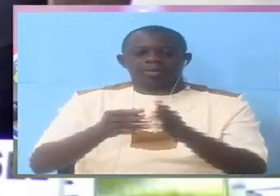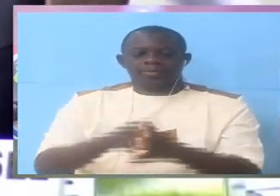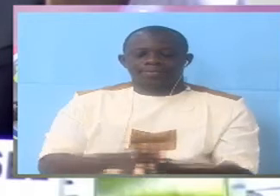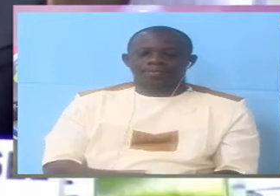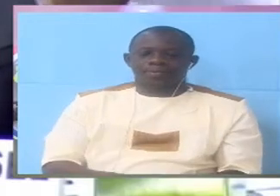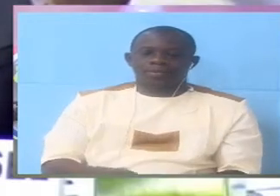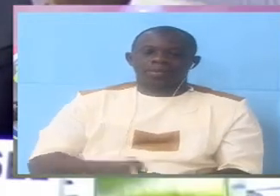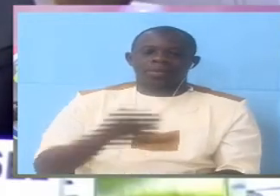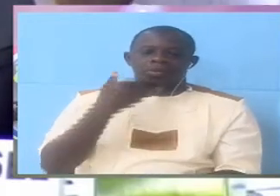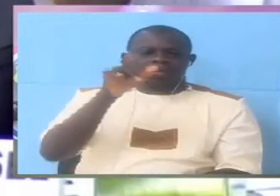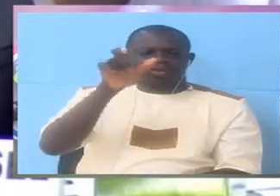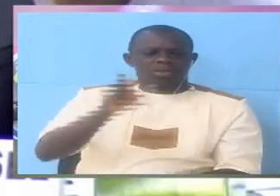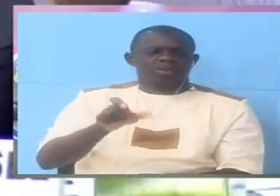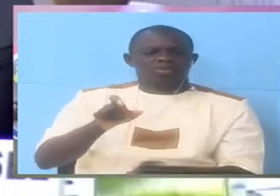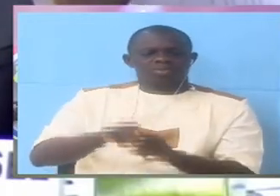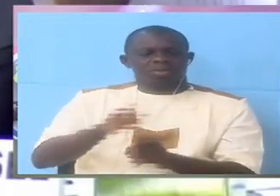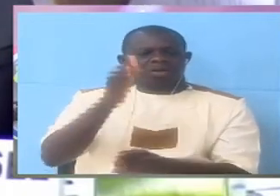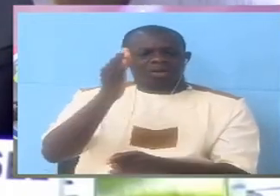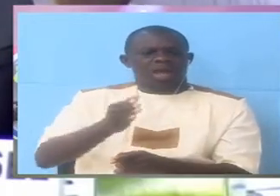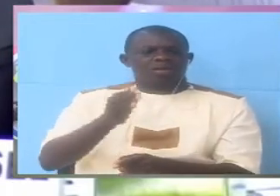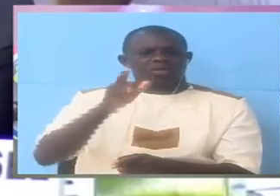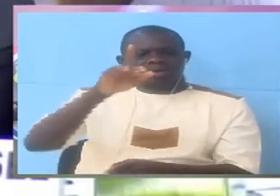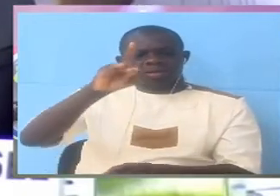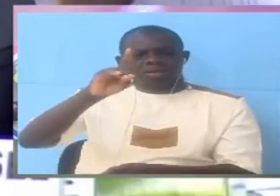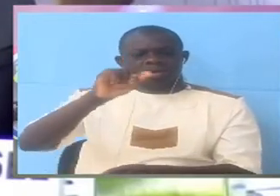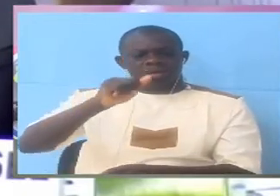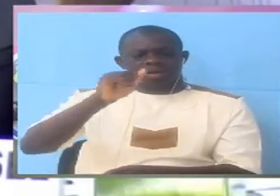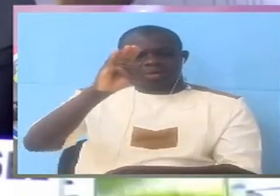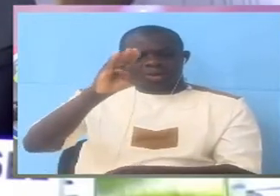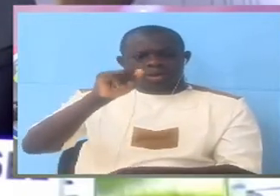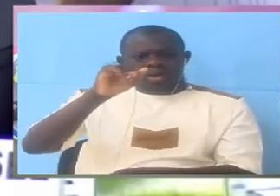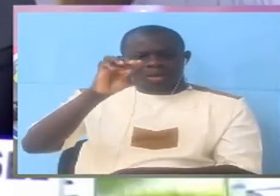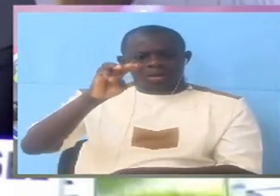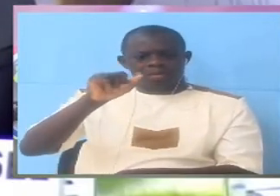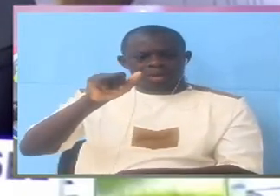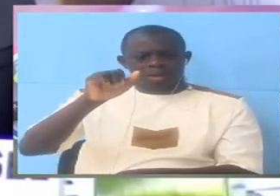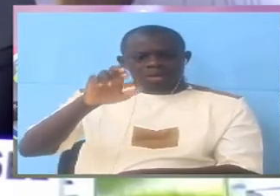Was he right that Daba Marena was the boss?